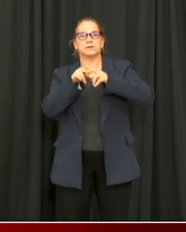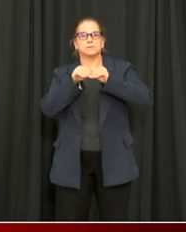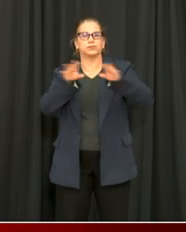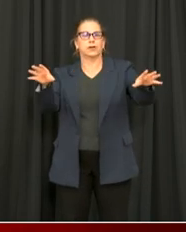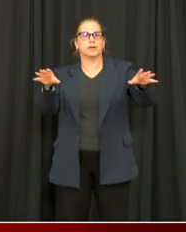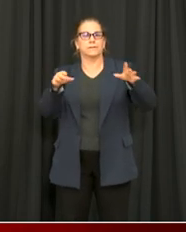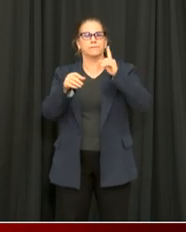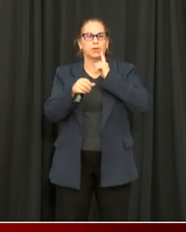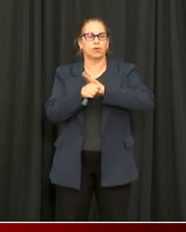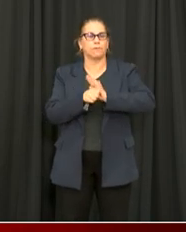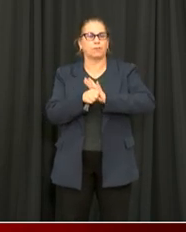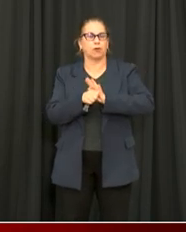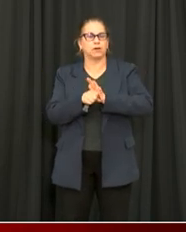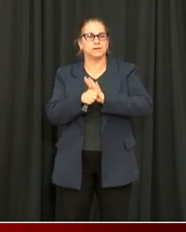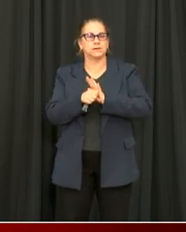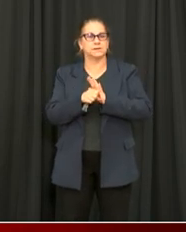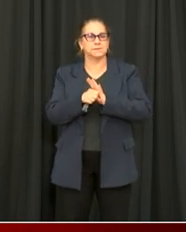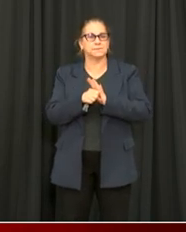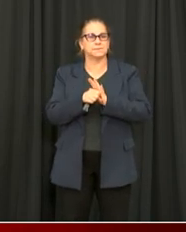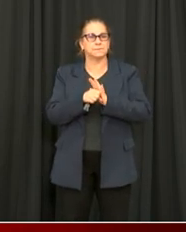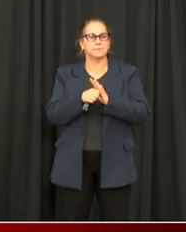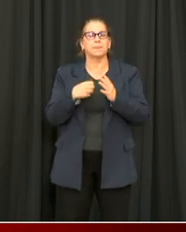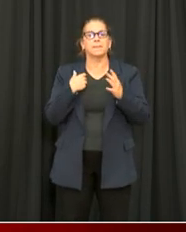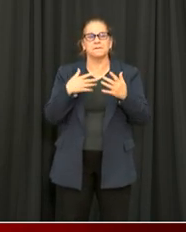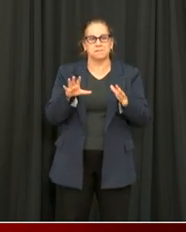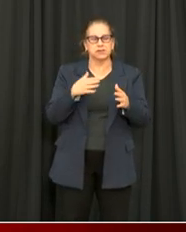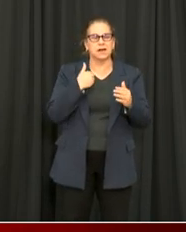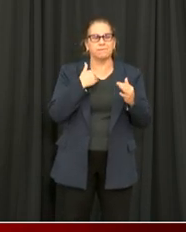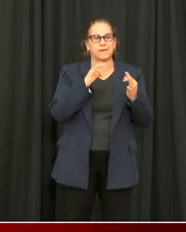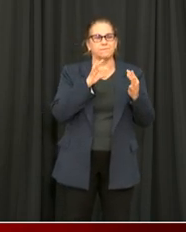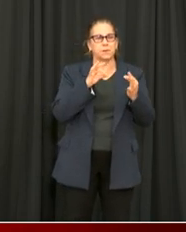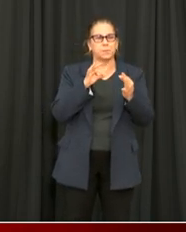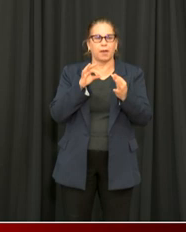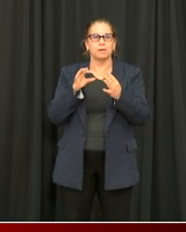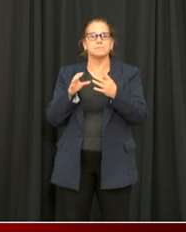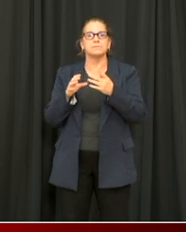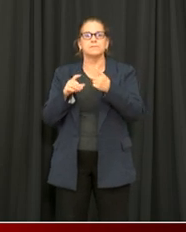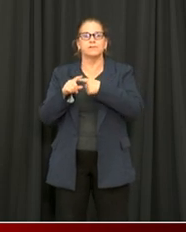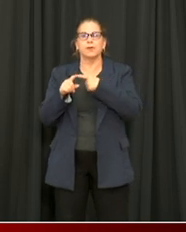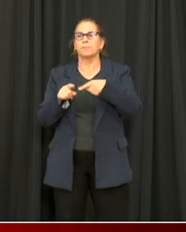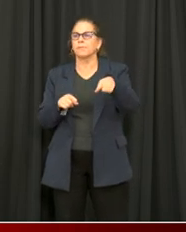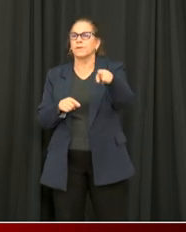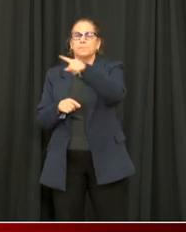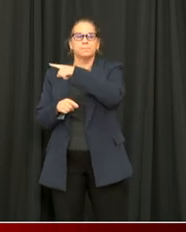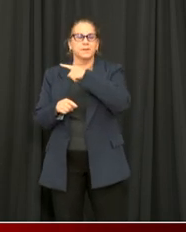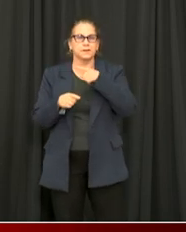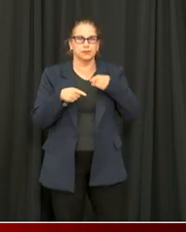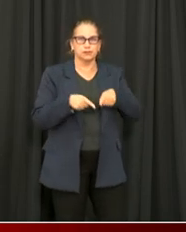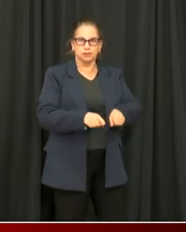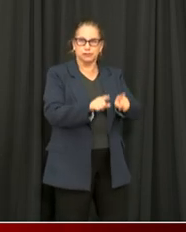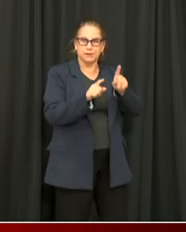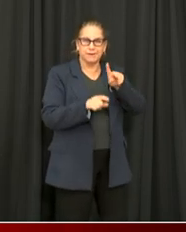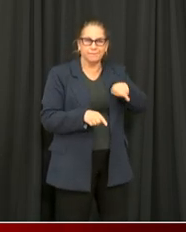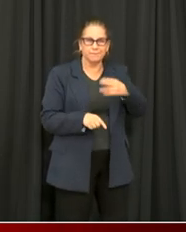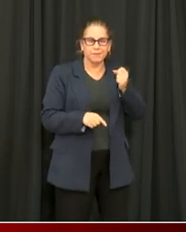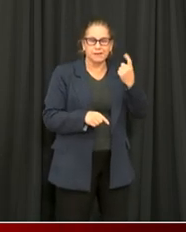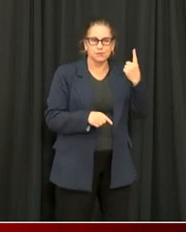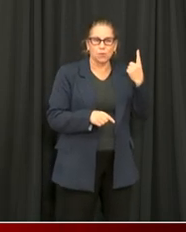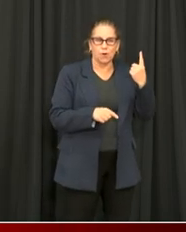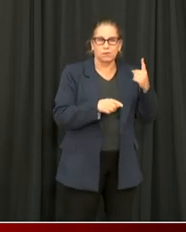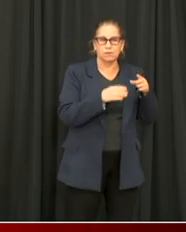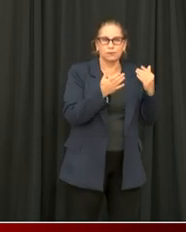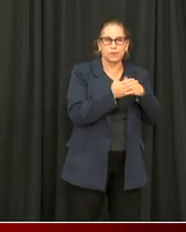that we received during phase one, what employers should expect to do in terms of communicating to